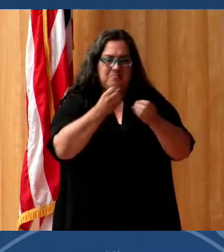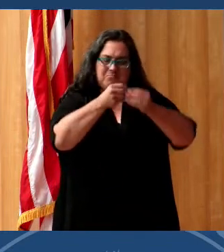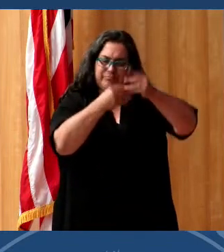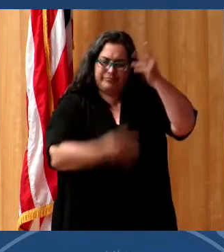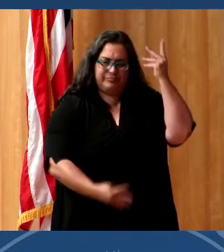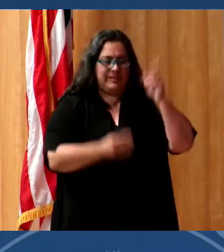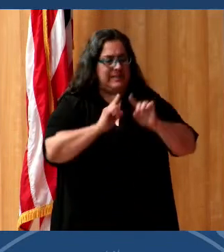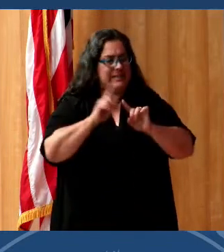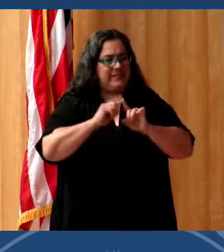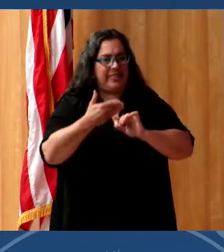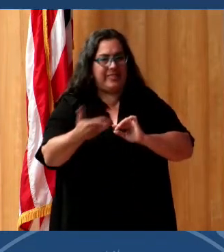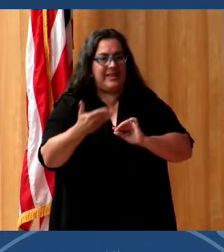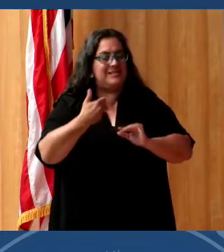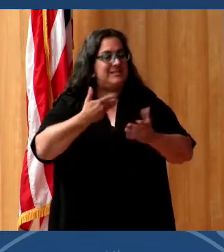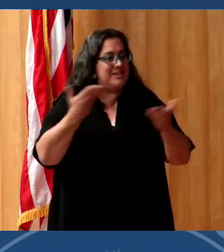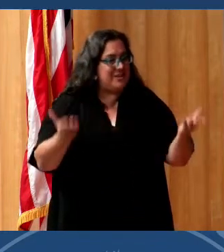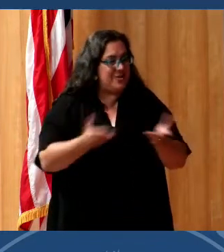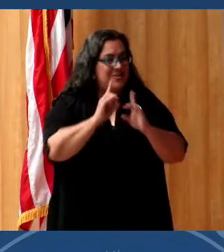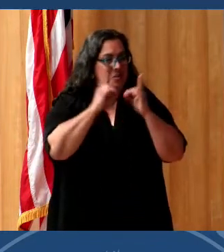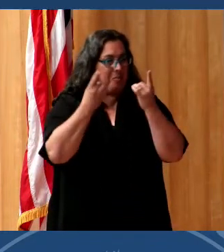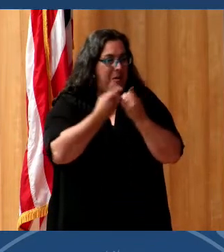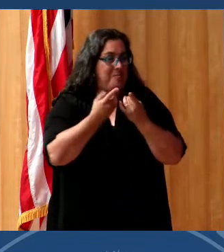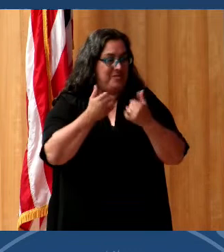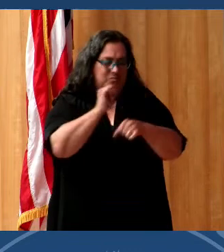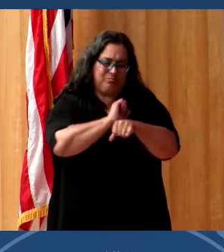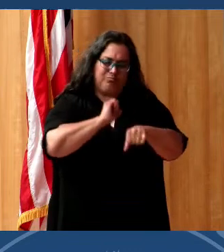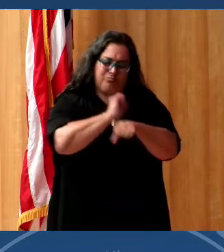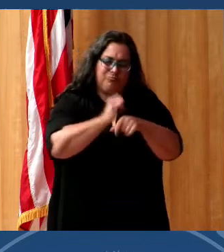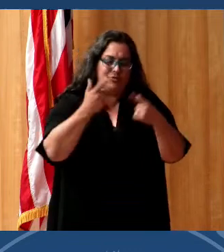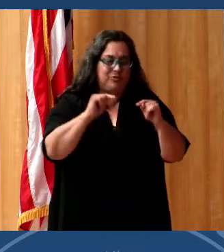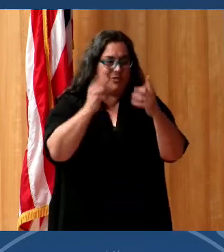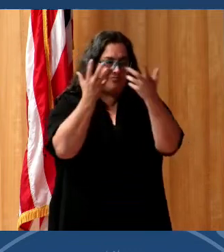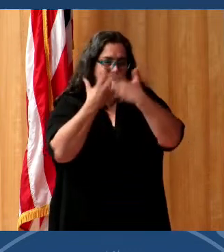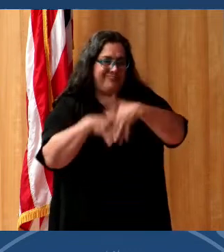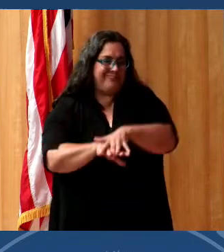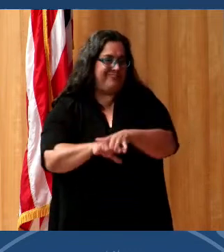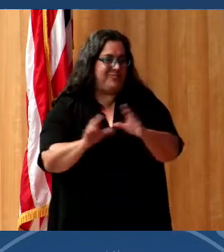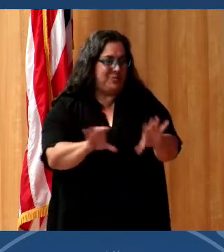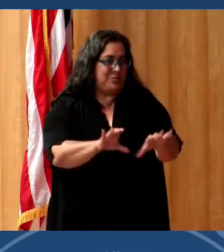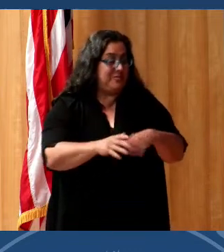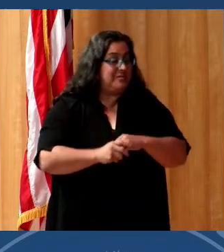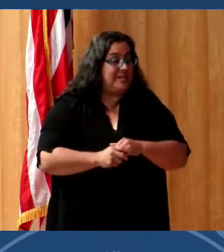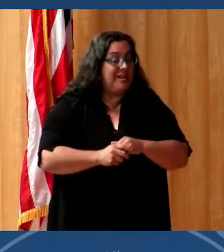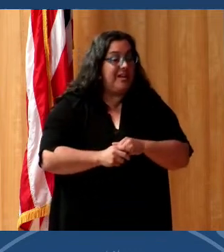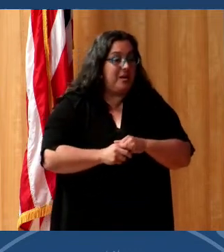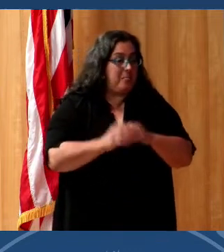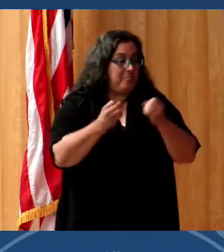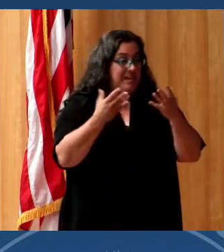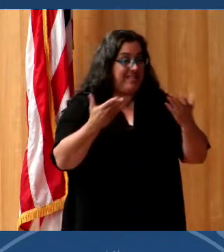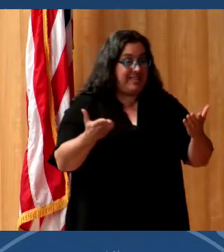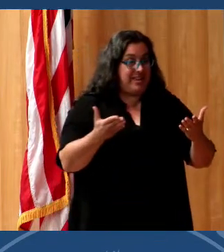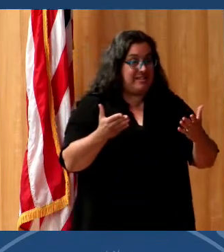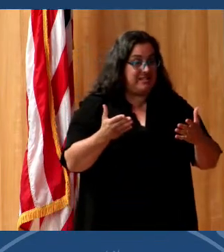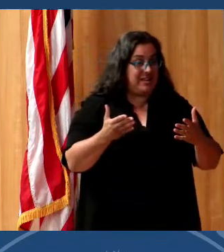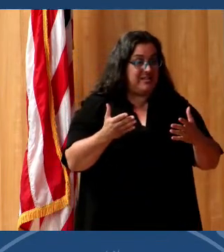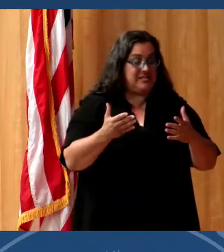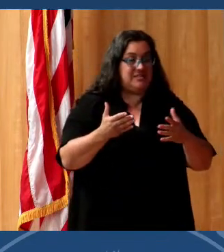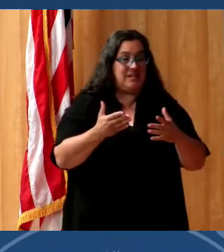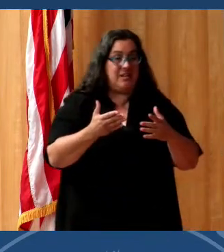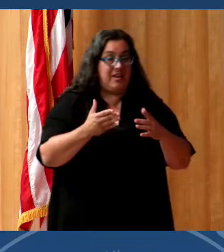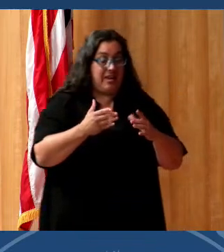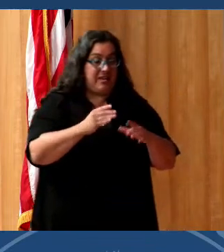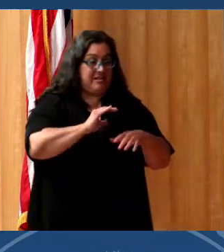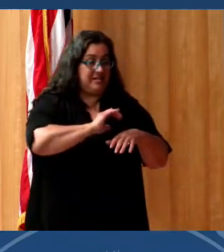department are working hard to do, much of it having to do with what occurred through and